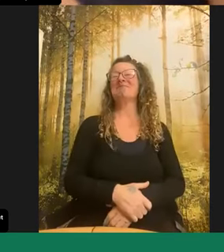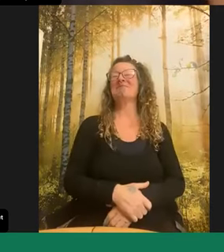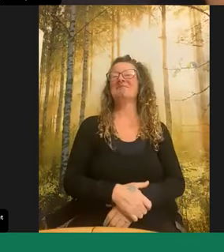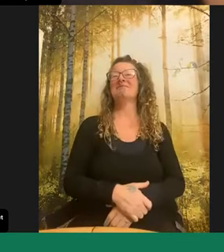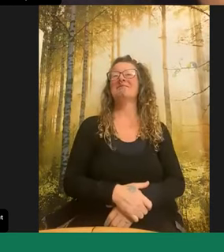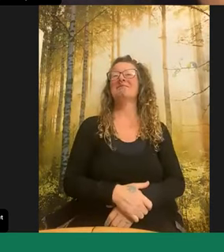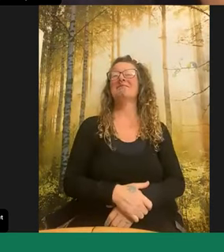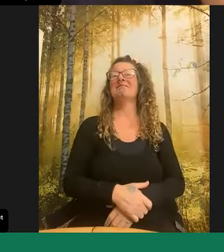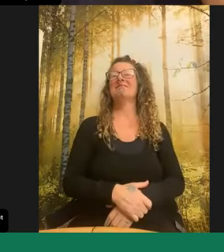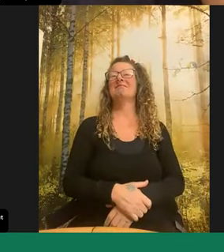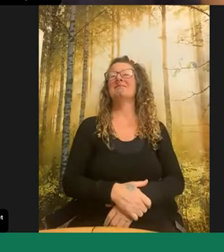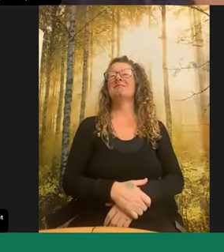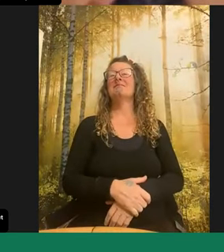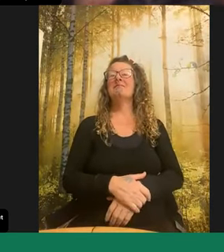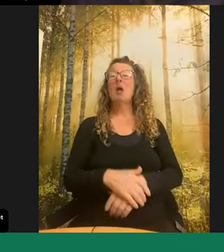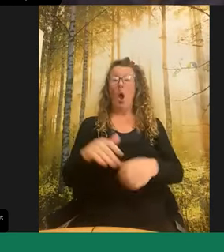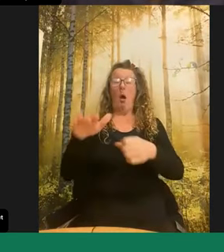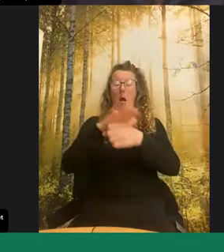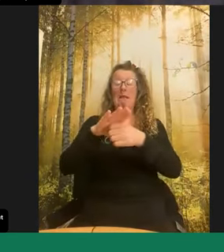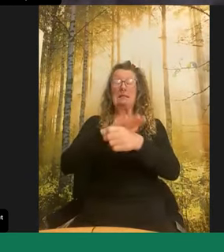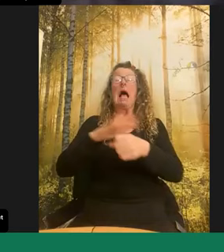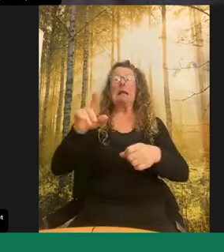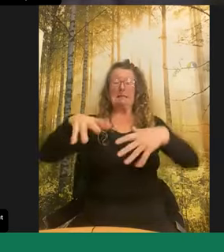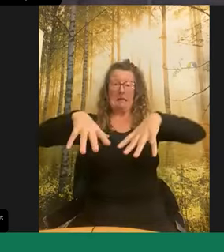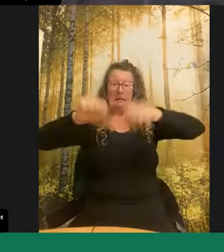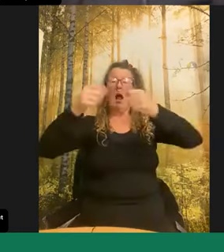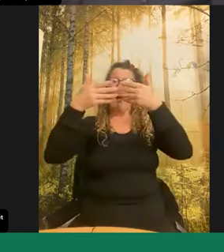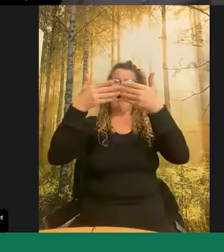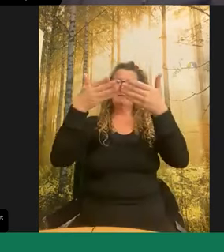says on the site, it's like what it starts off was will not be